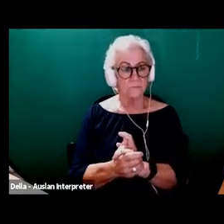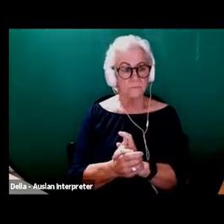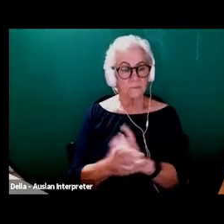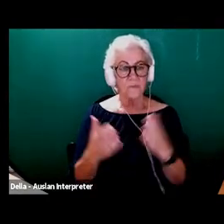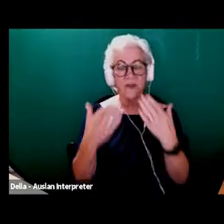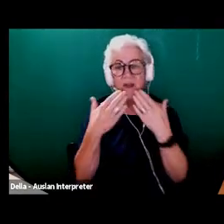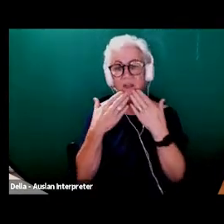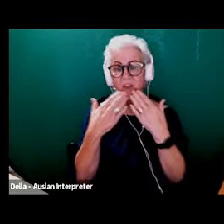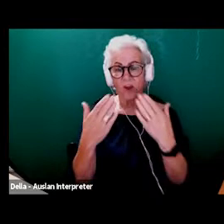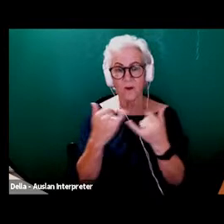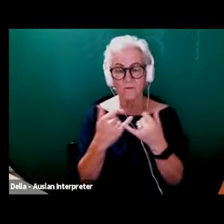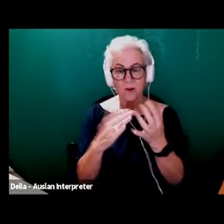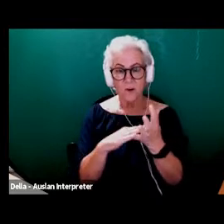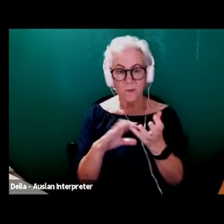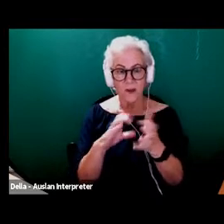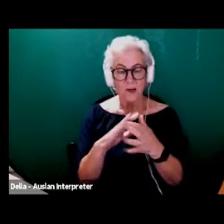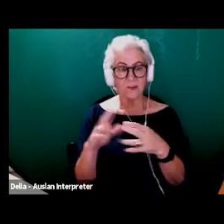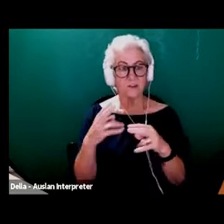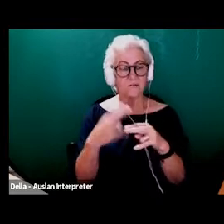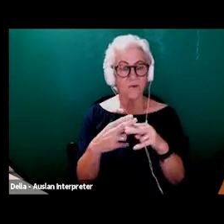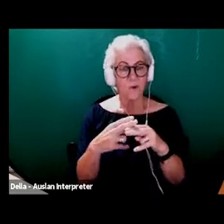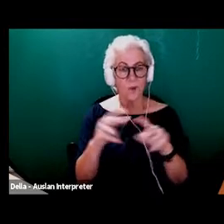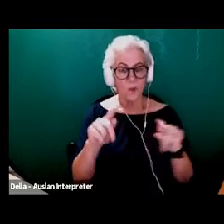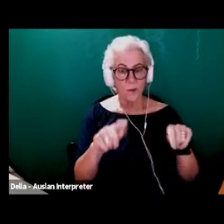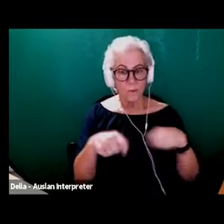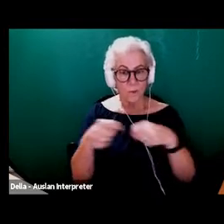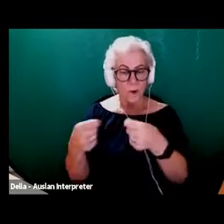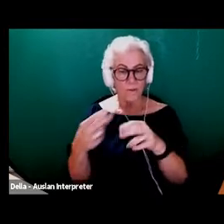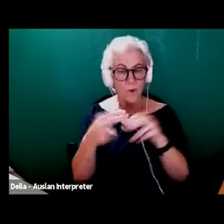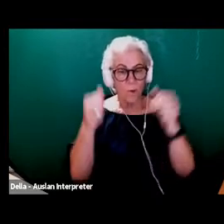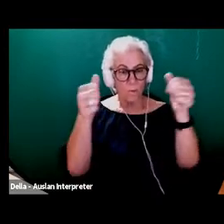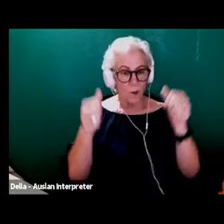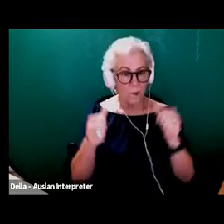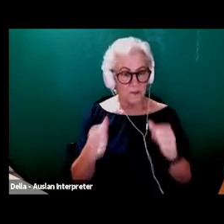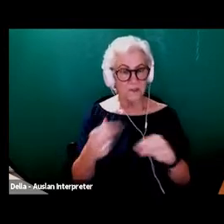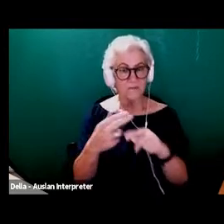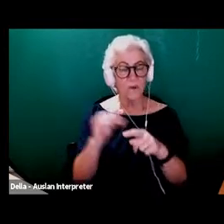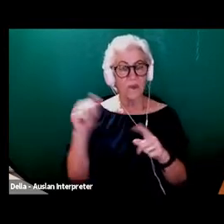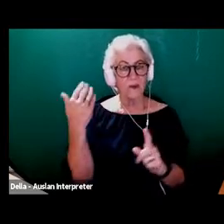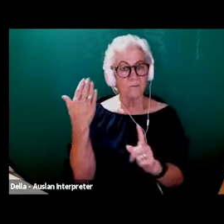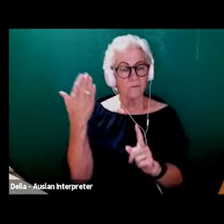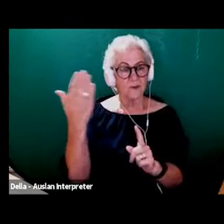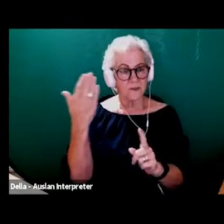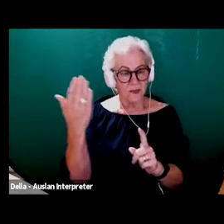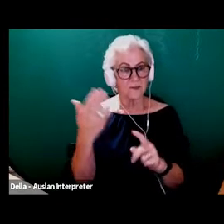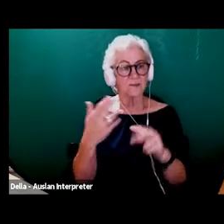So thank you very much to the poster presenters for their series of presentations from NDARC